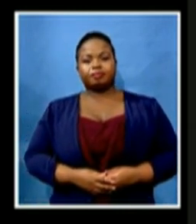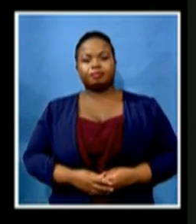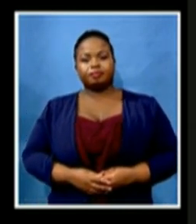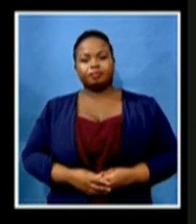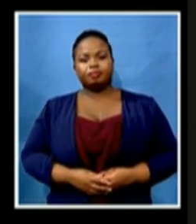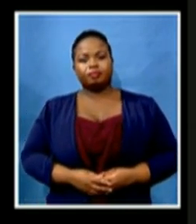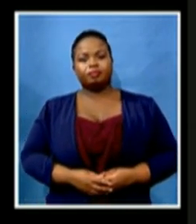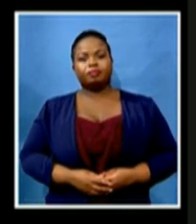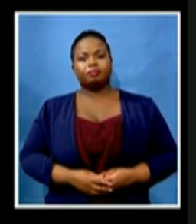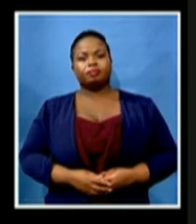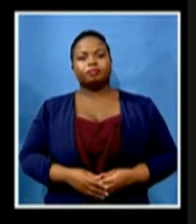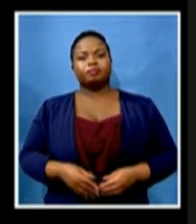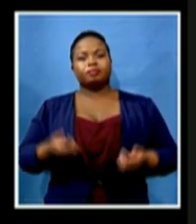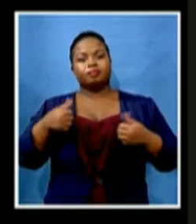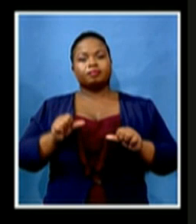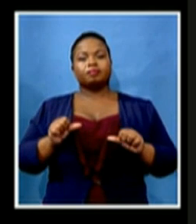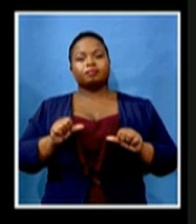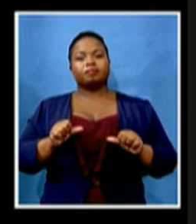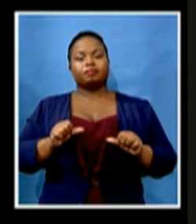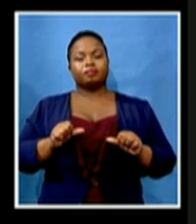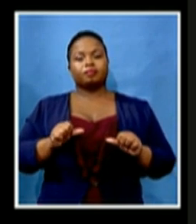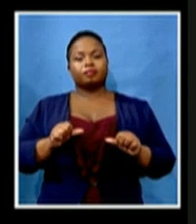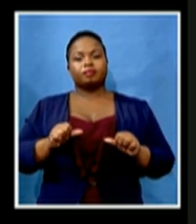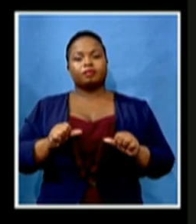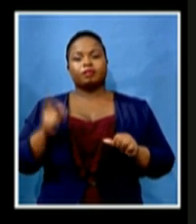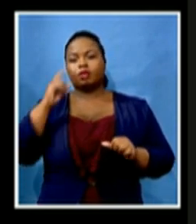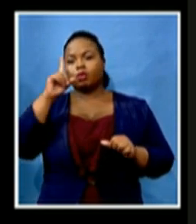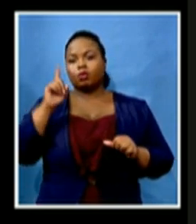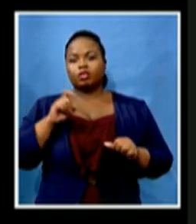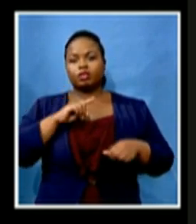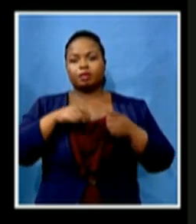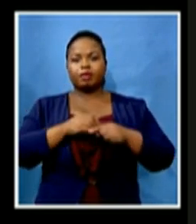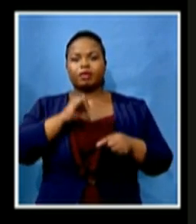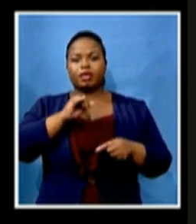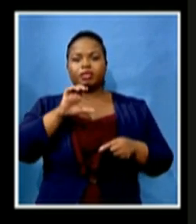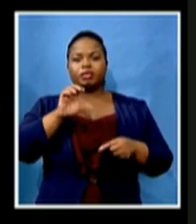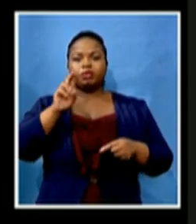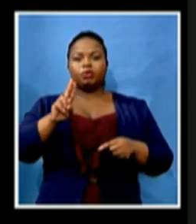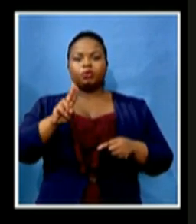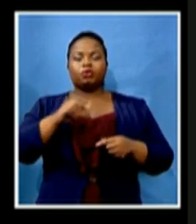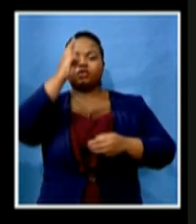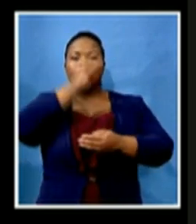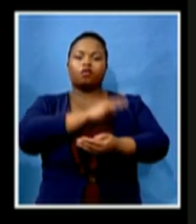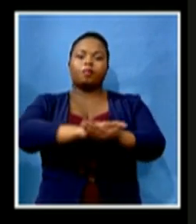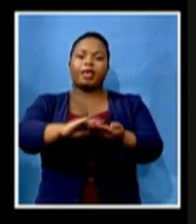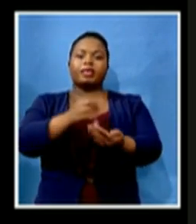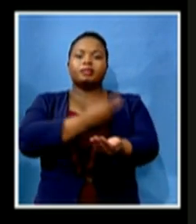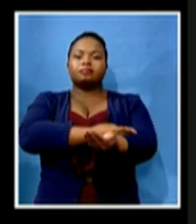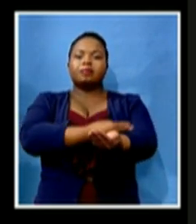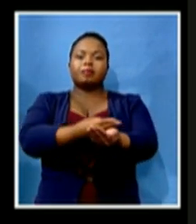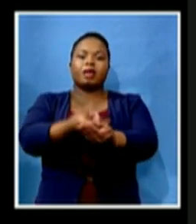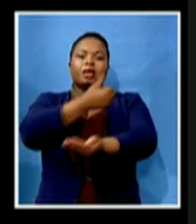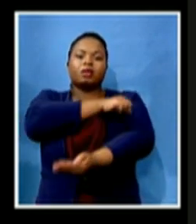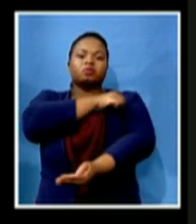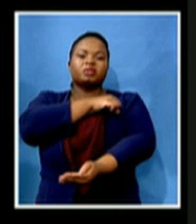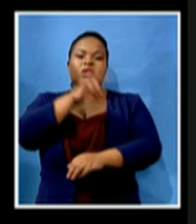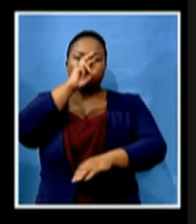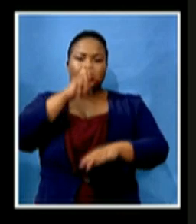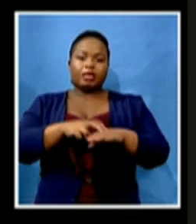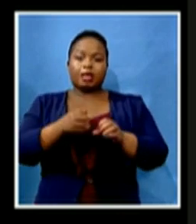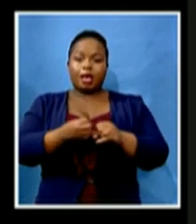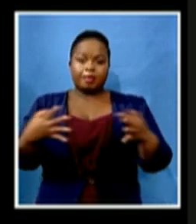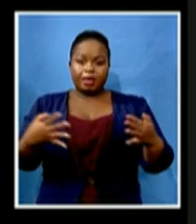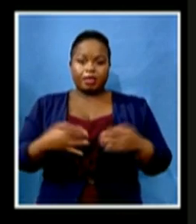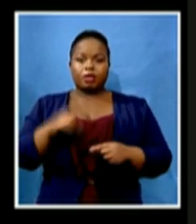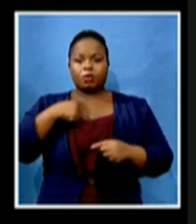question about the ICU beds needed. So our projections are that at the peak, there will be between